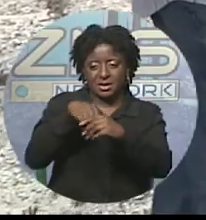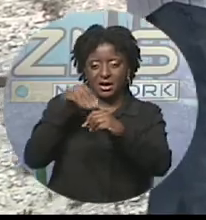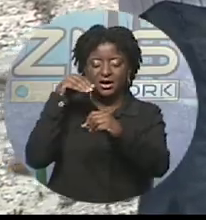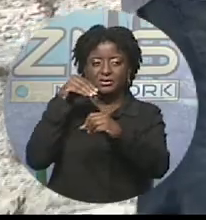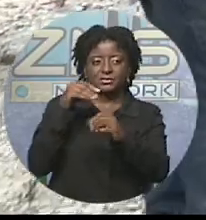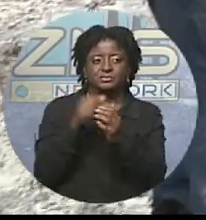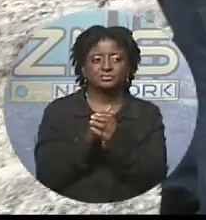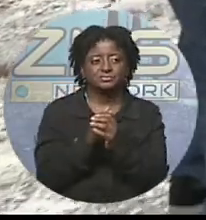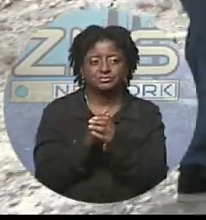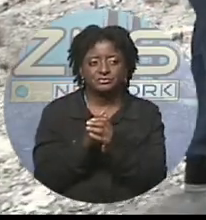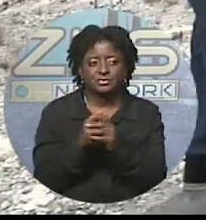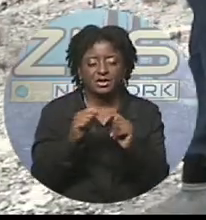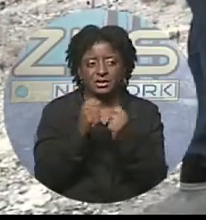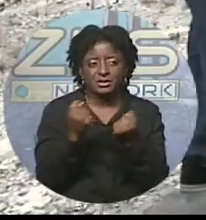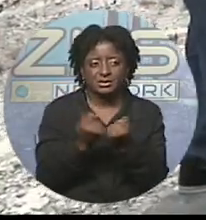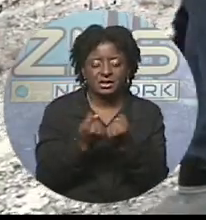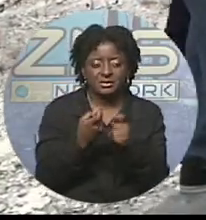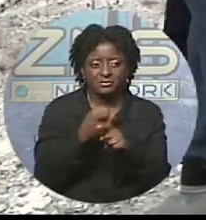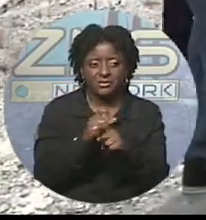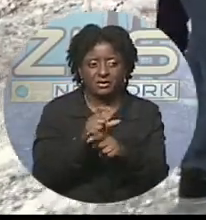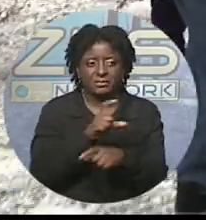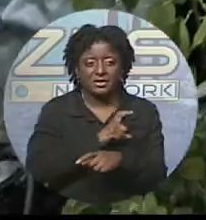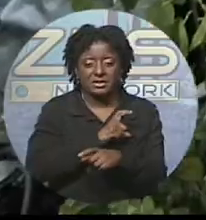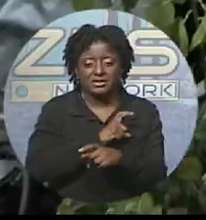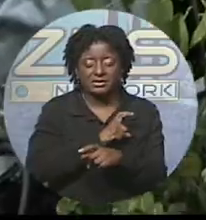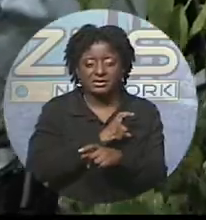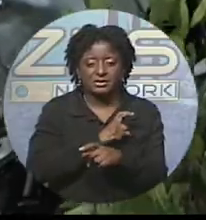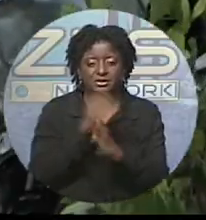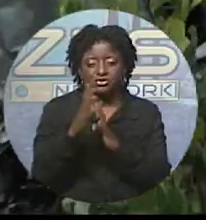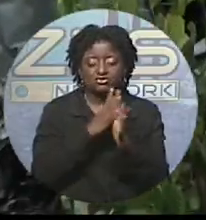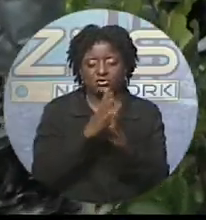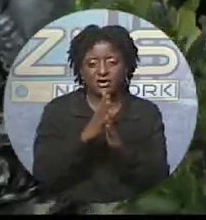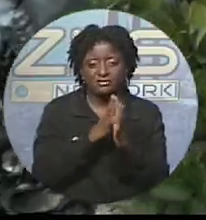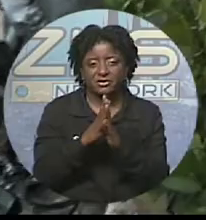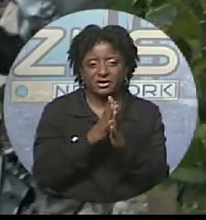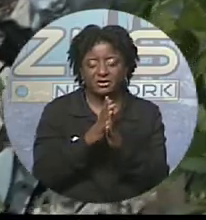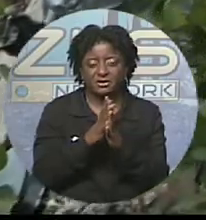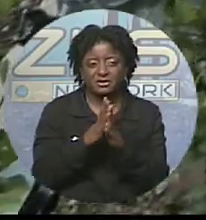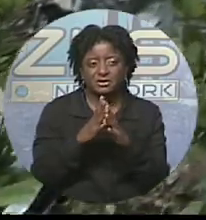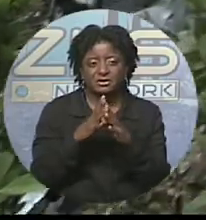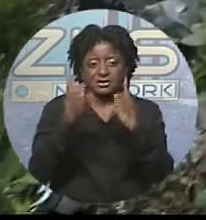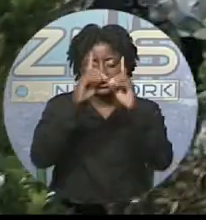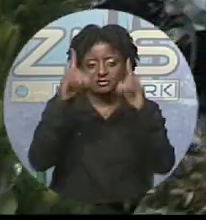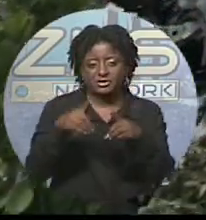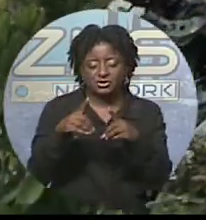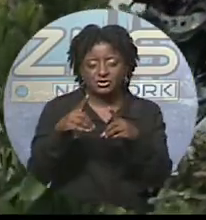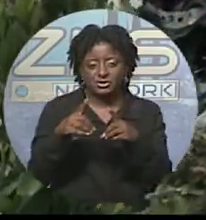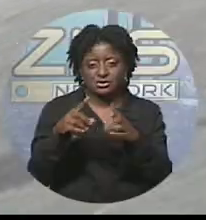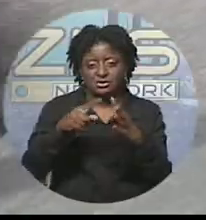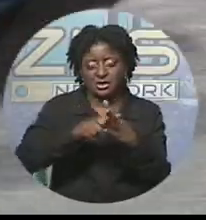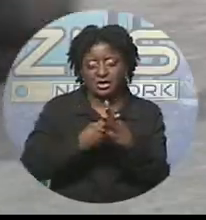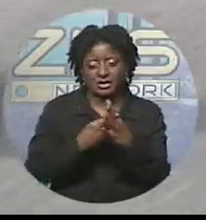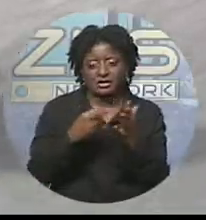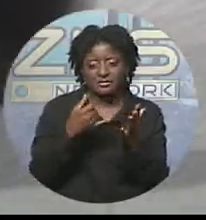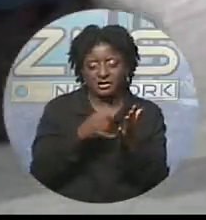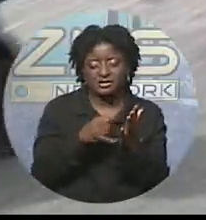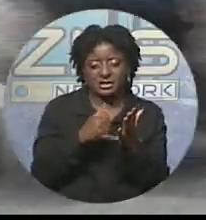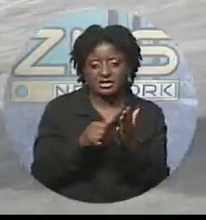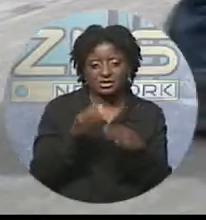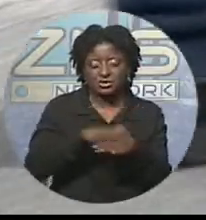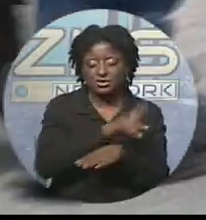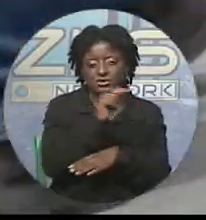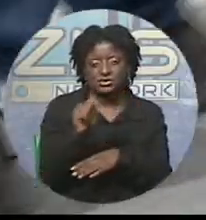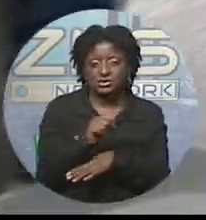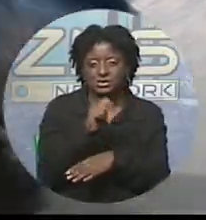A team from the Police Force's Traffic Division flew to Acklands Tuesday to begin their intense investigation into exactly what happened. They combed